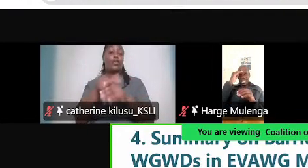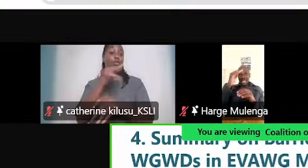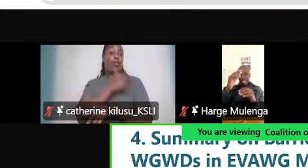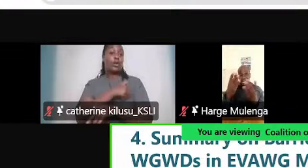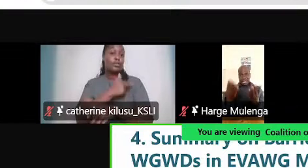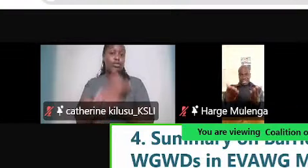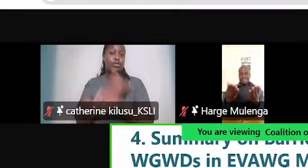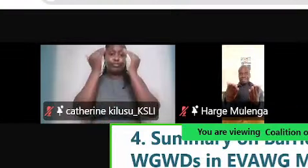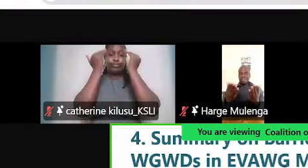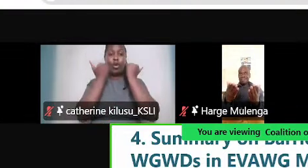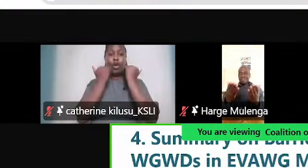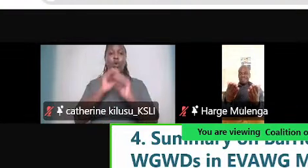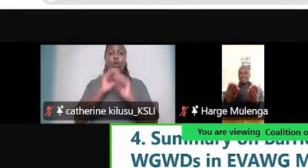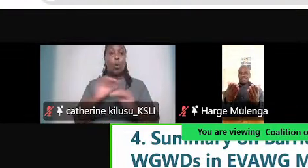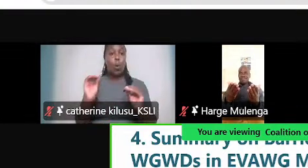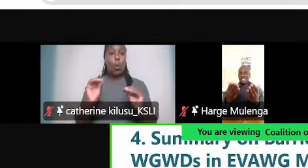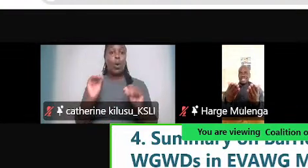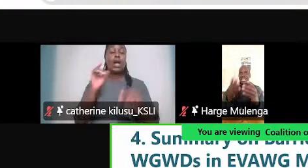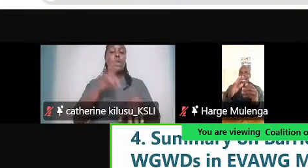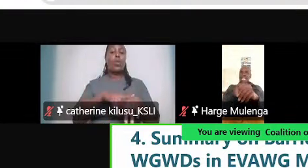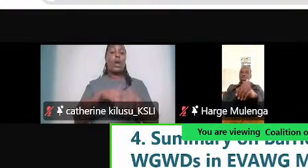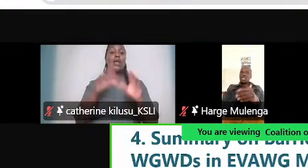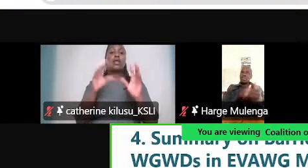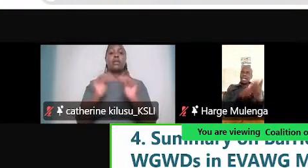sick, with the doctors, with the nurses,